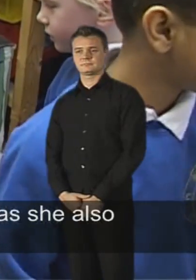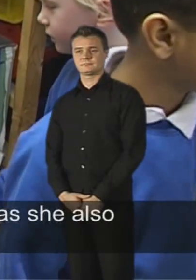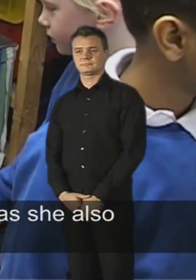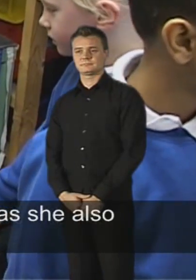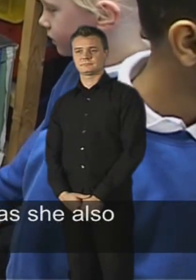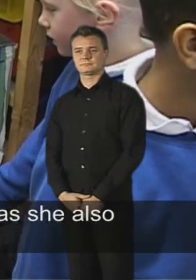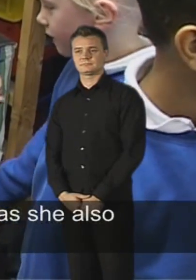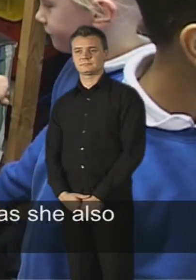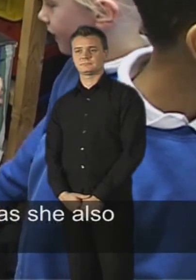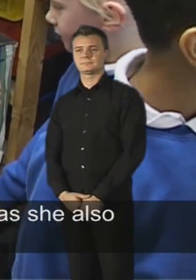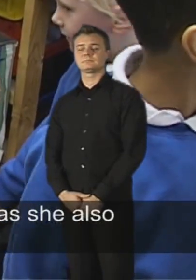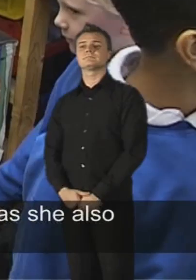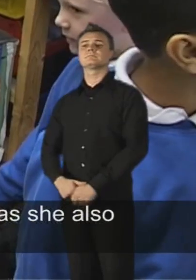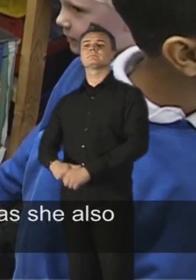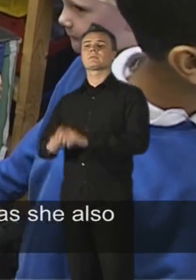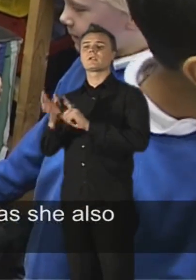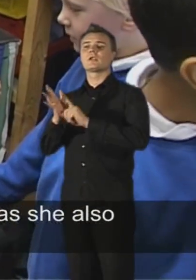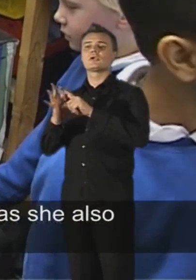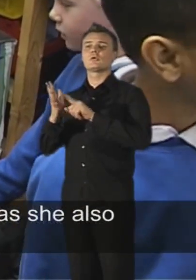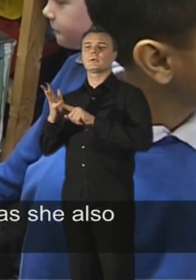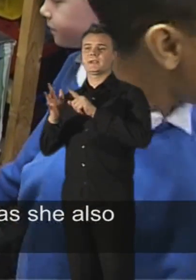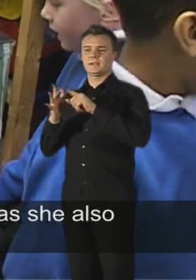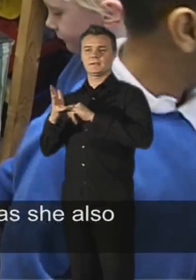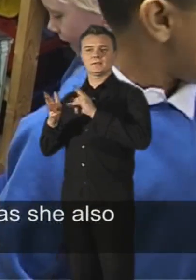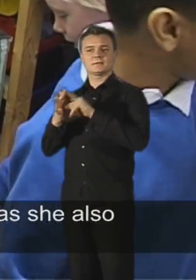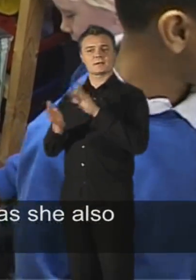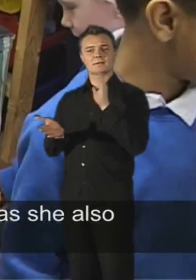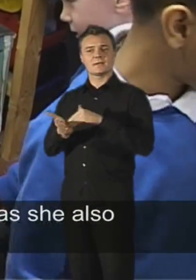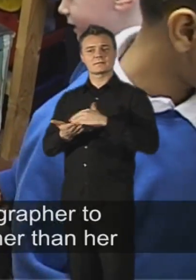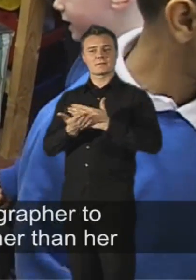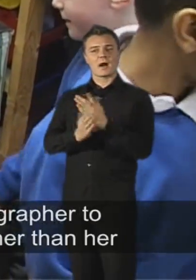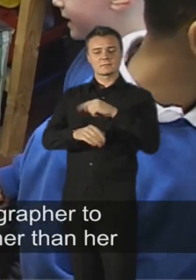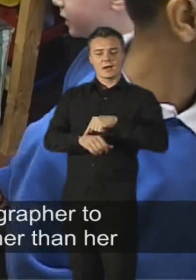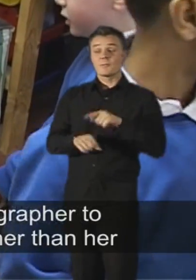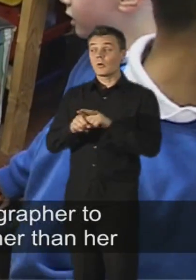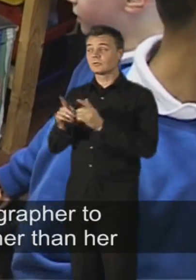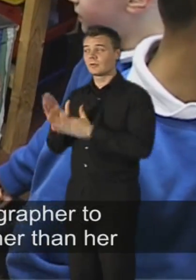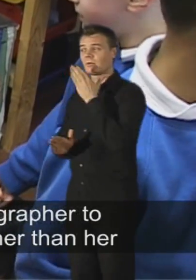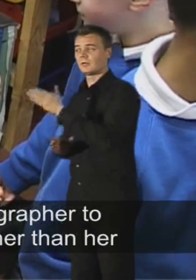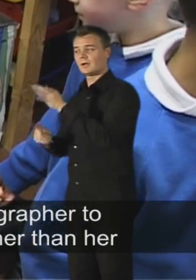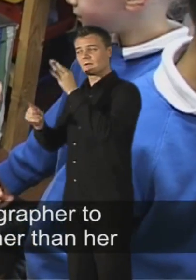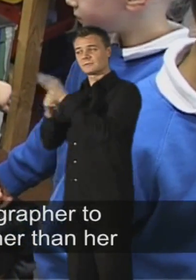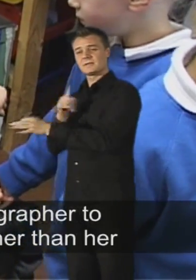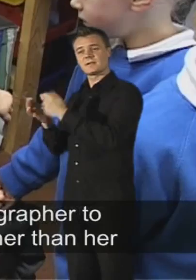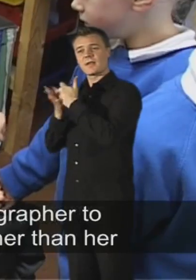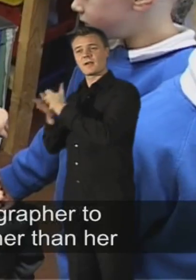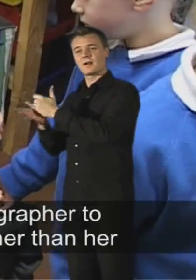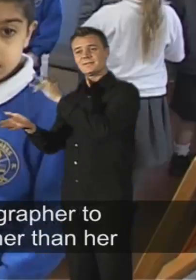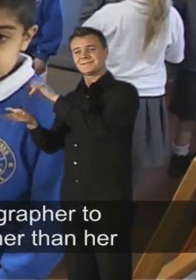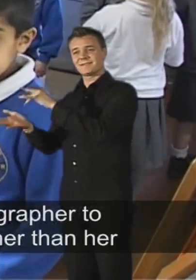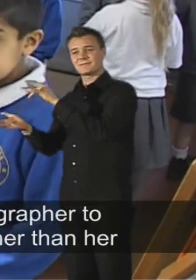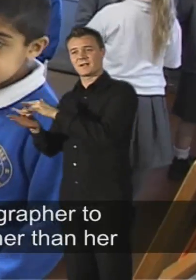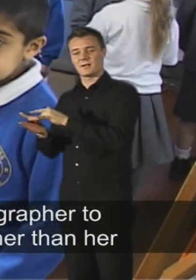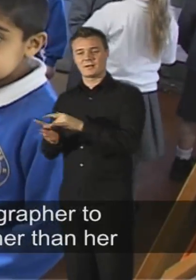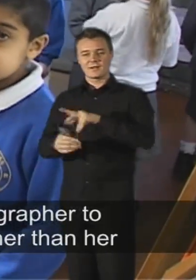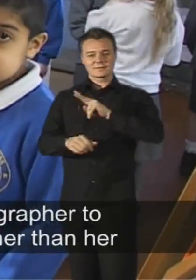Louise attends Bowness part-time as she also attends a specialist therapy centre. Staff reorganised the school photographer to attend when